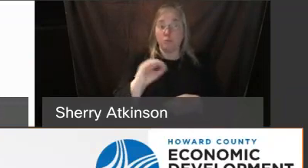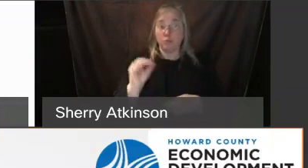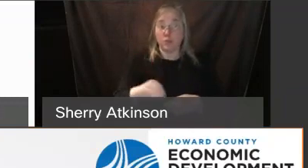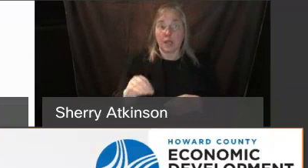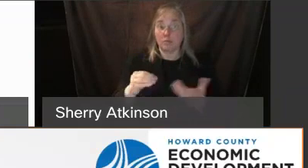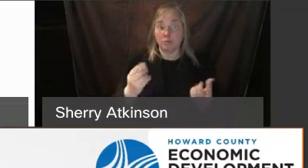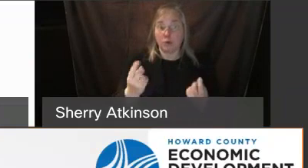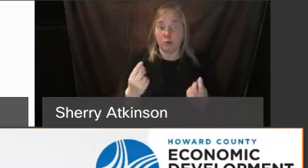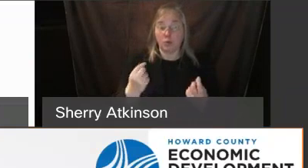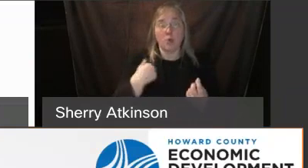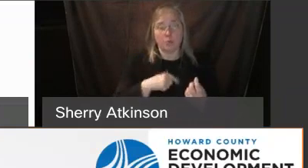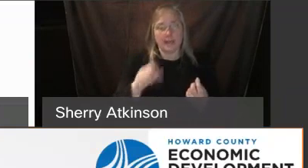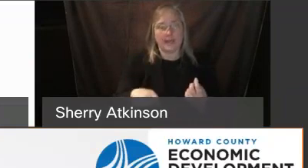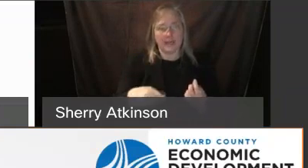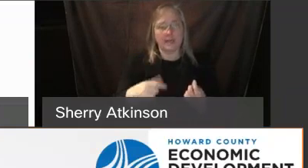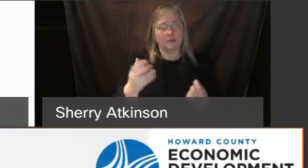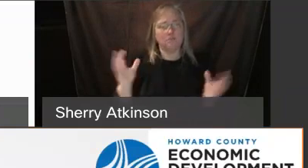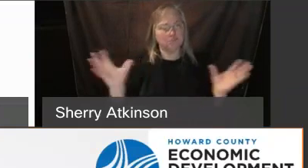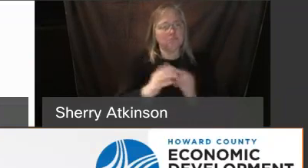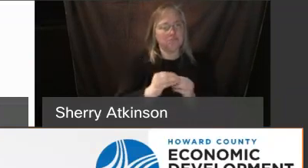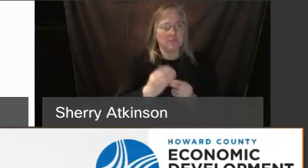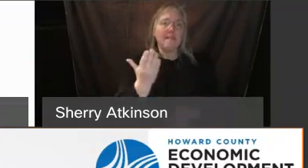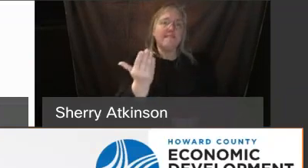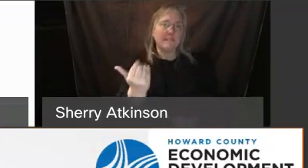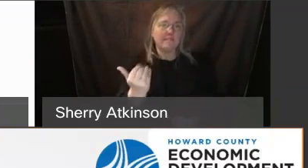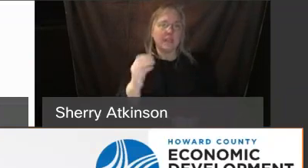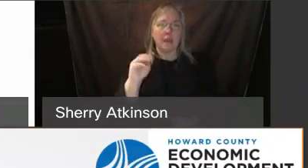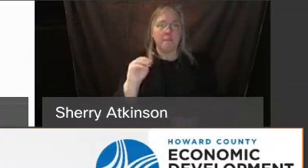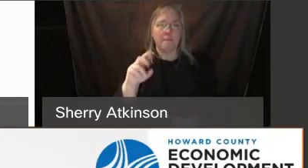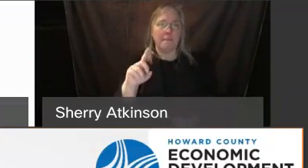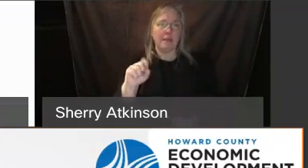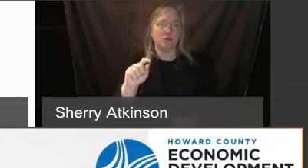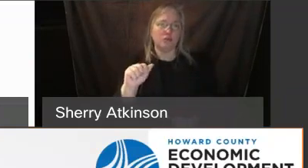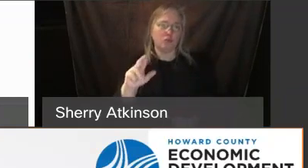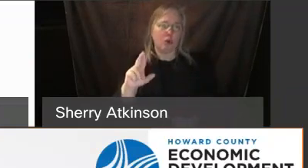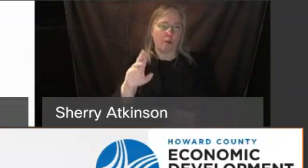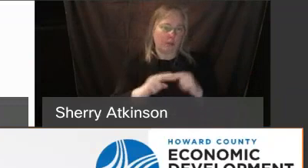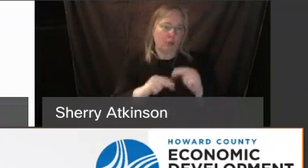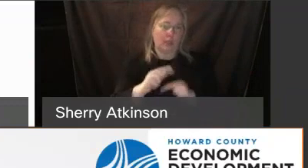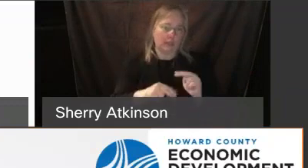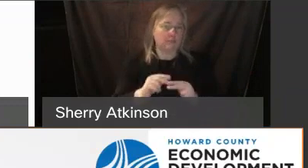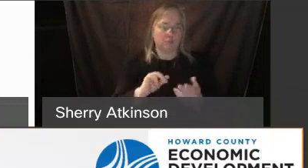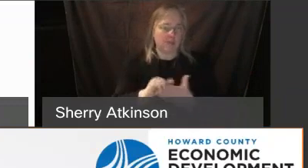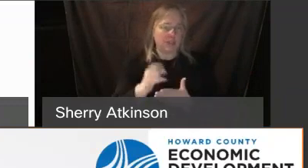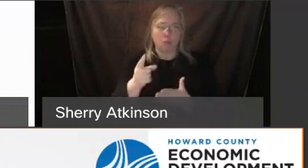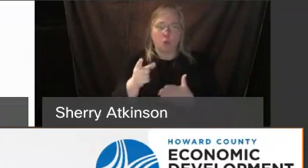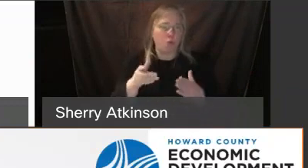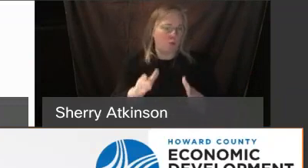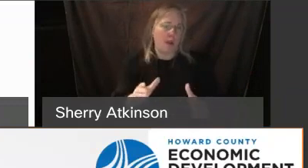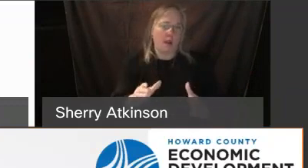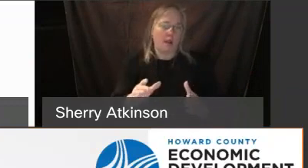need 15 MedStar buildings. And that's just a way of putting